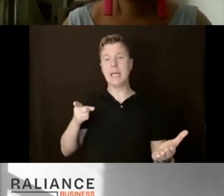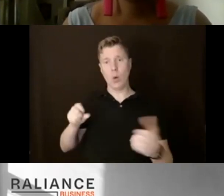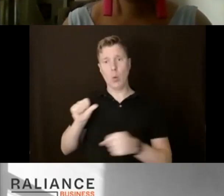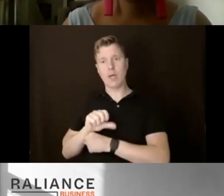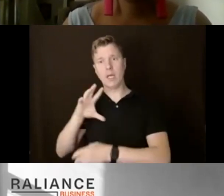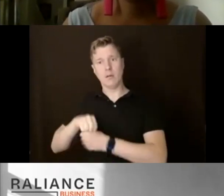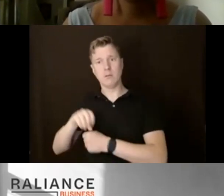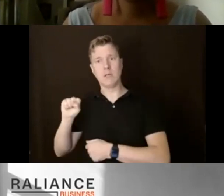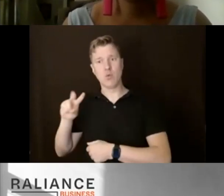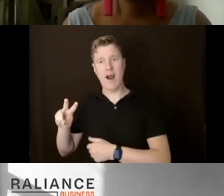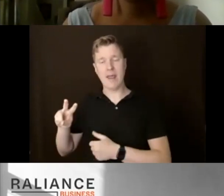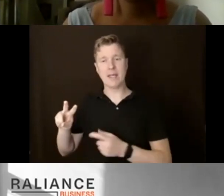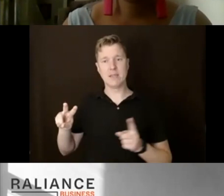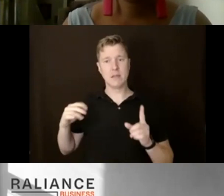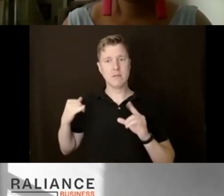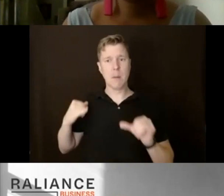right, is that,